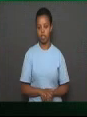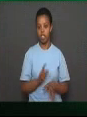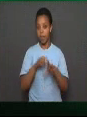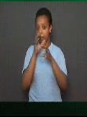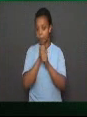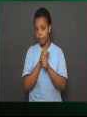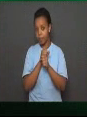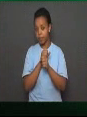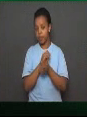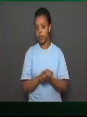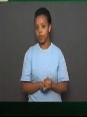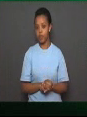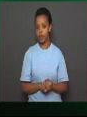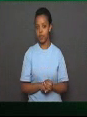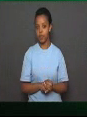Time's up!